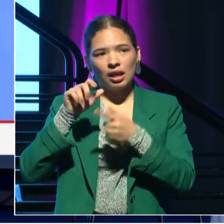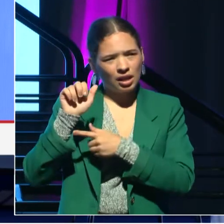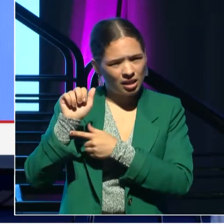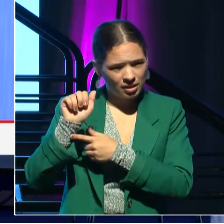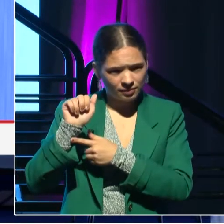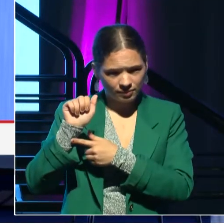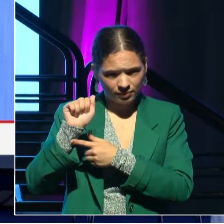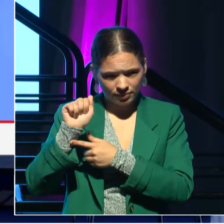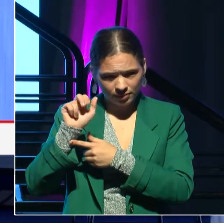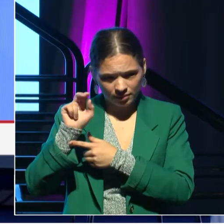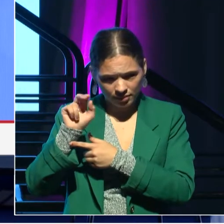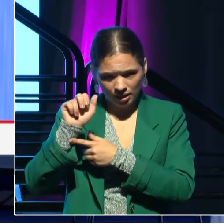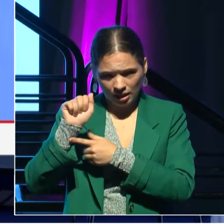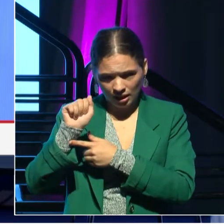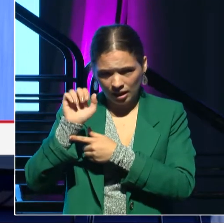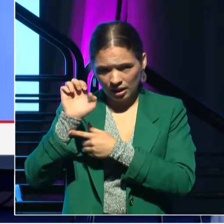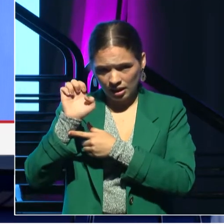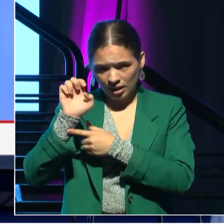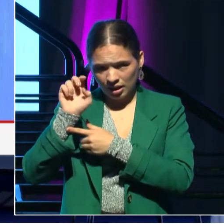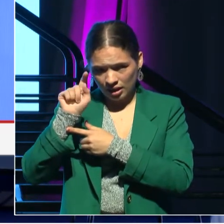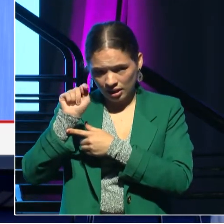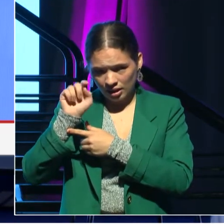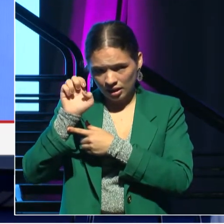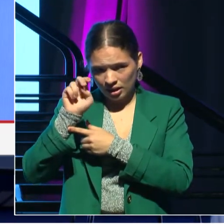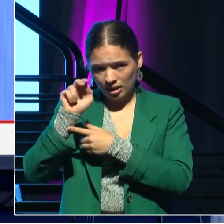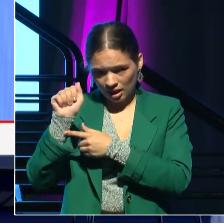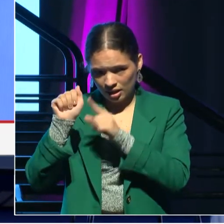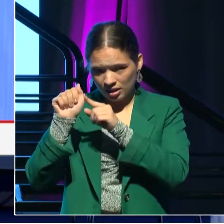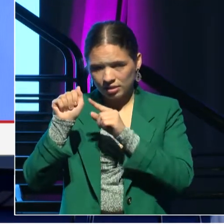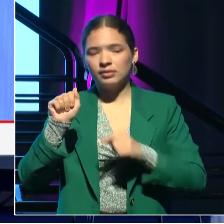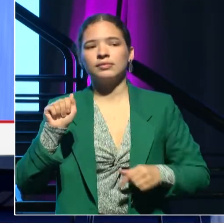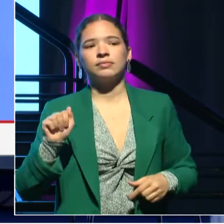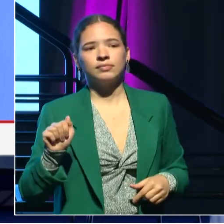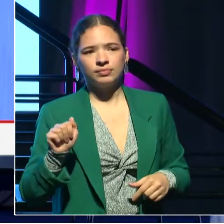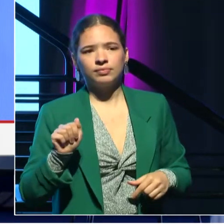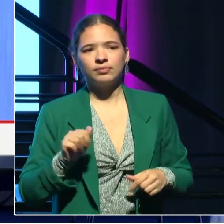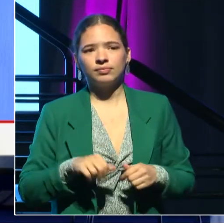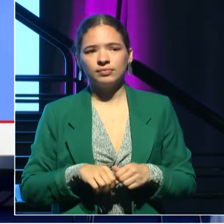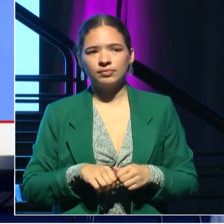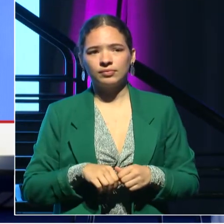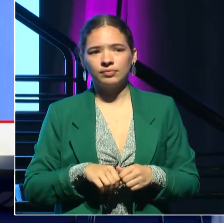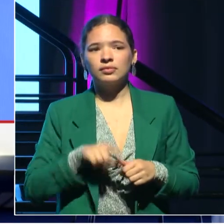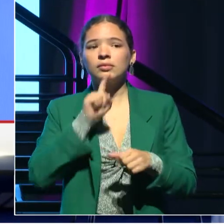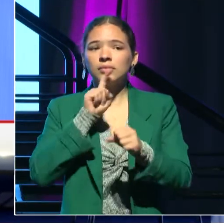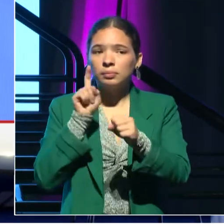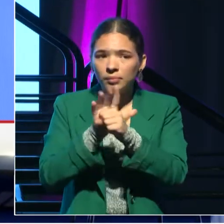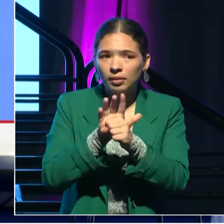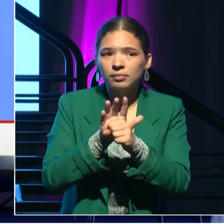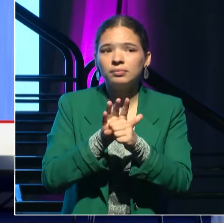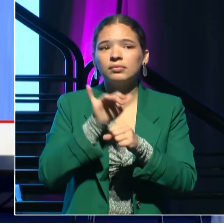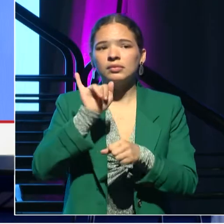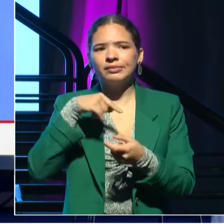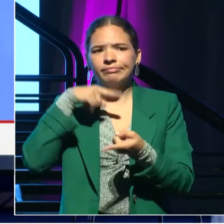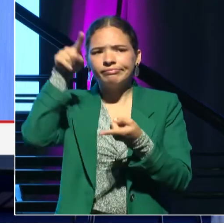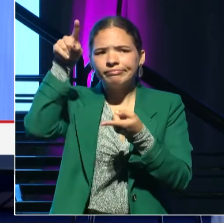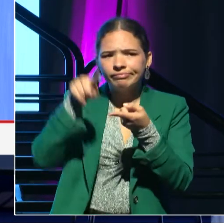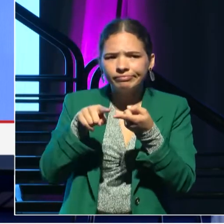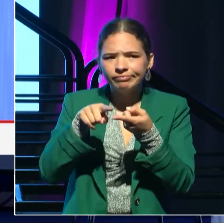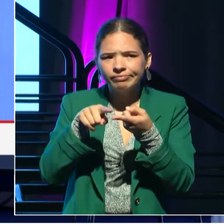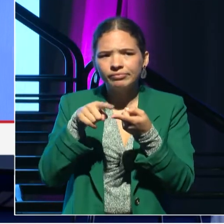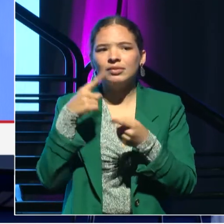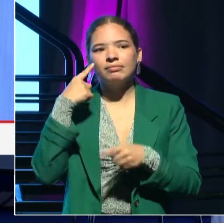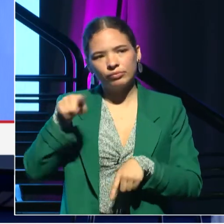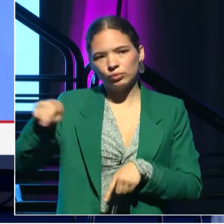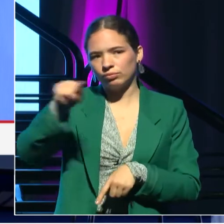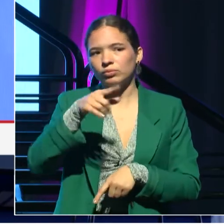Aetna is committed to raising awareness around health risks women face and providing collective resources